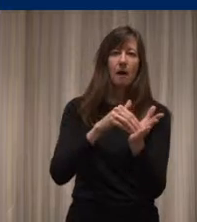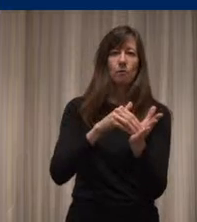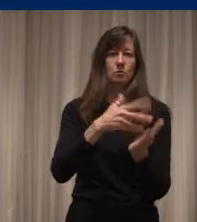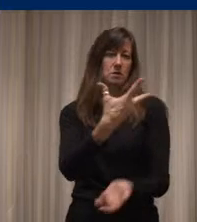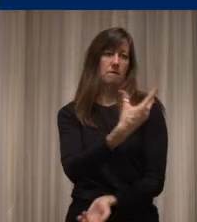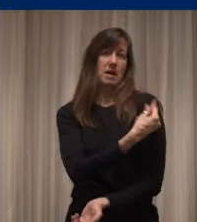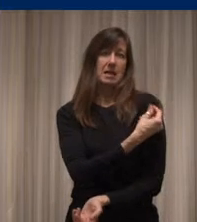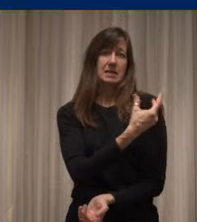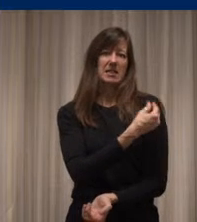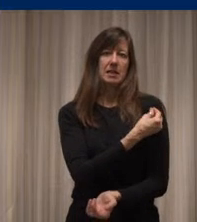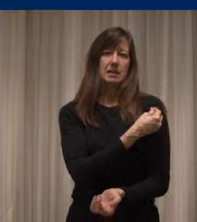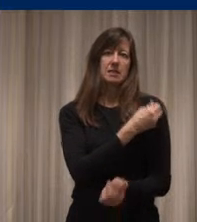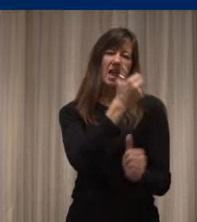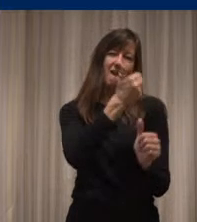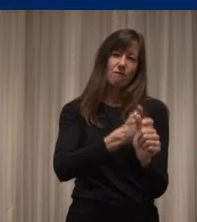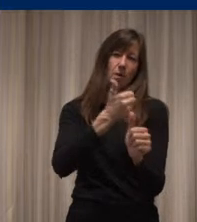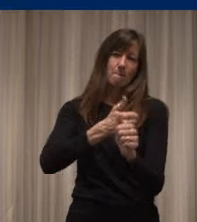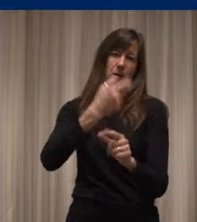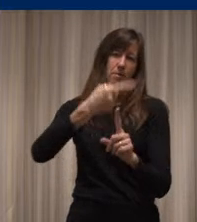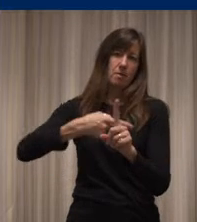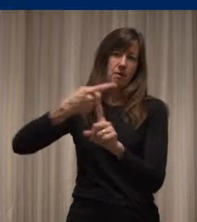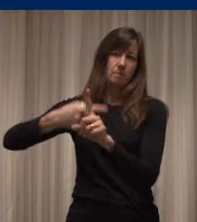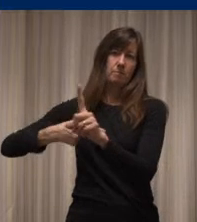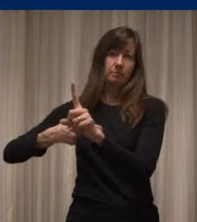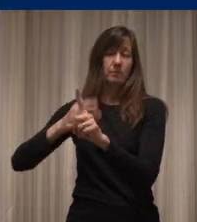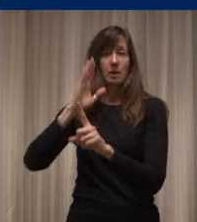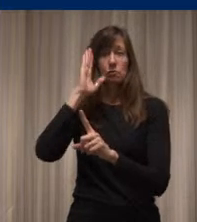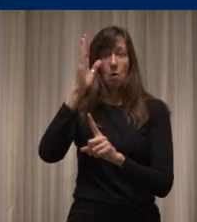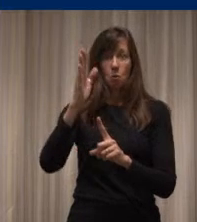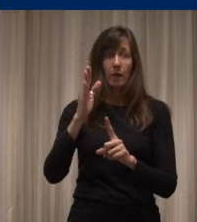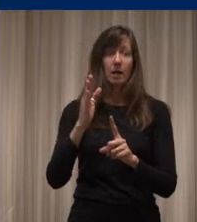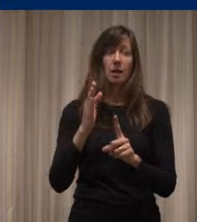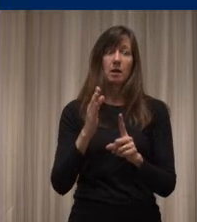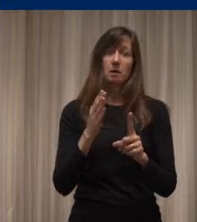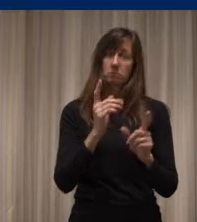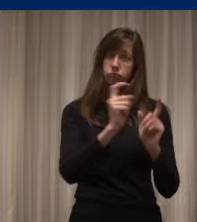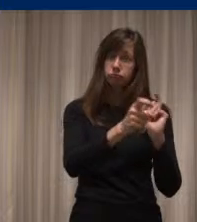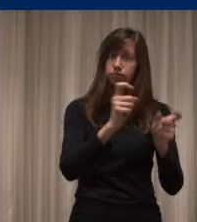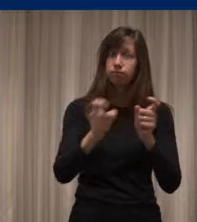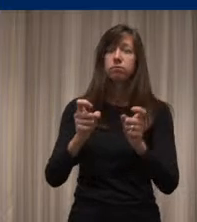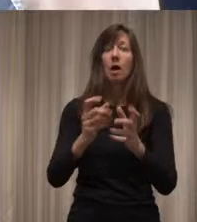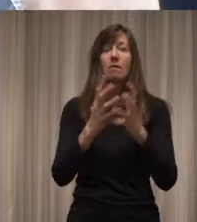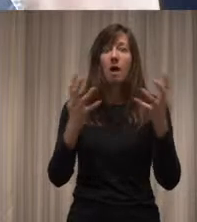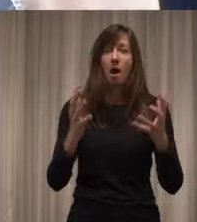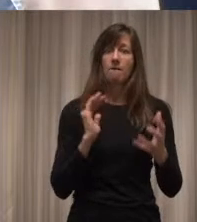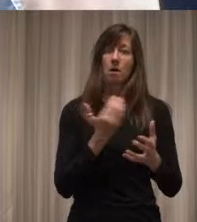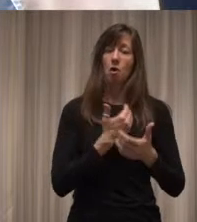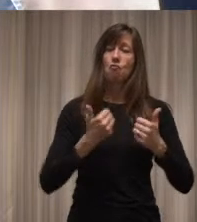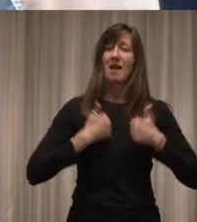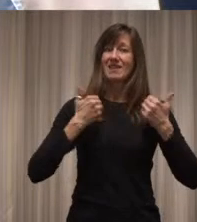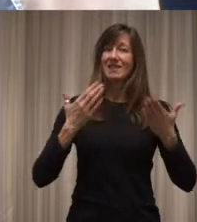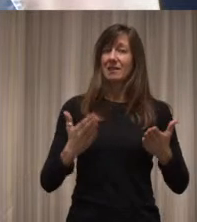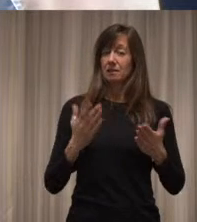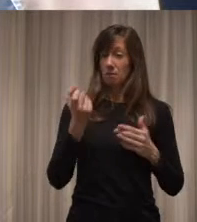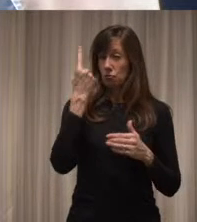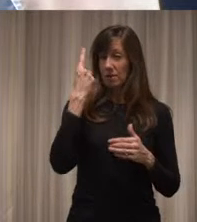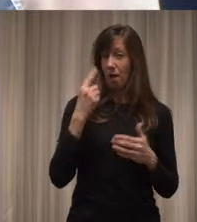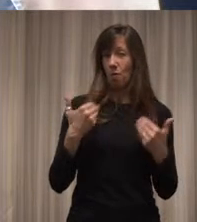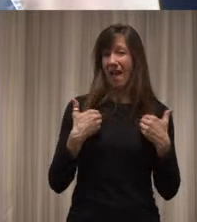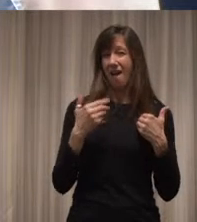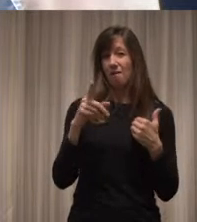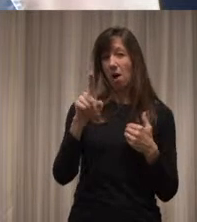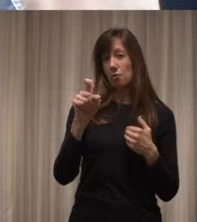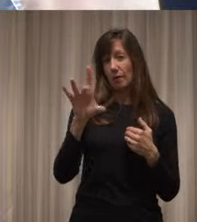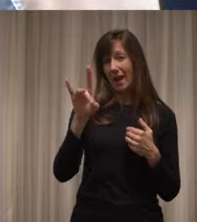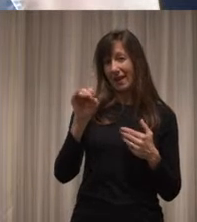each to a large number of our 180,000 residents. And then when you add in, of course, our other partners that'll come online,